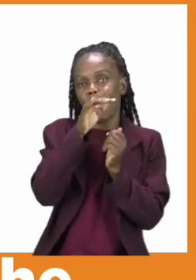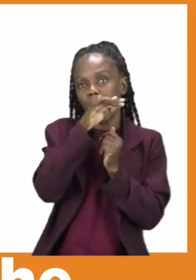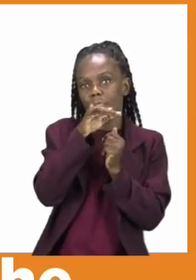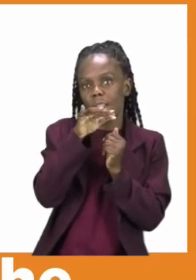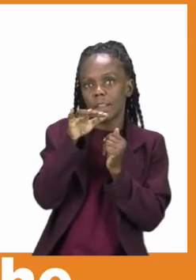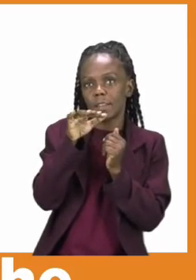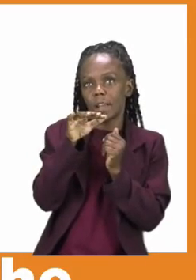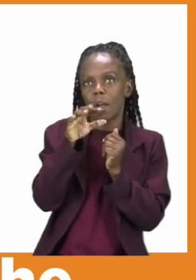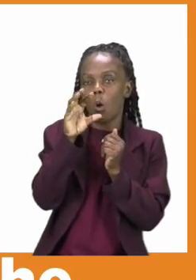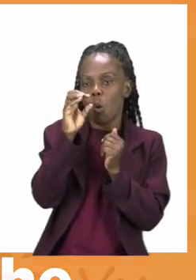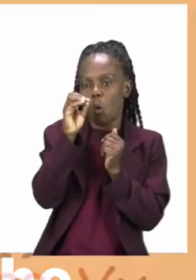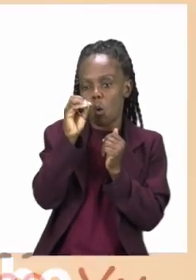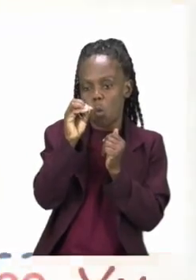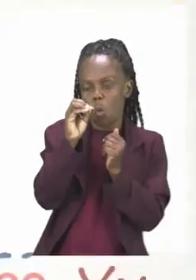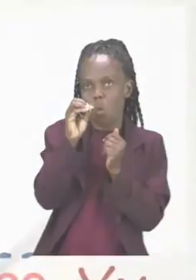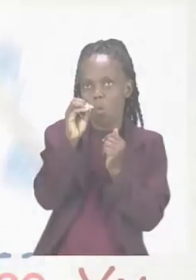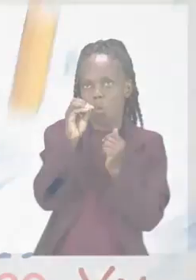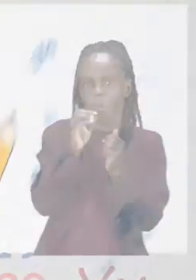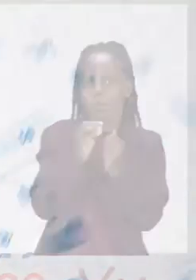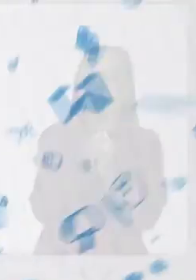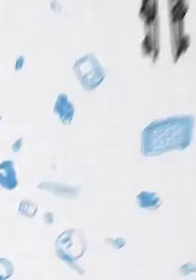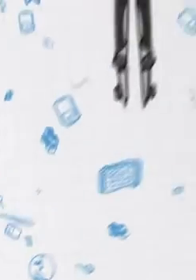letter O.